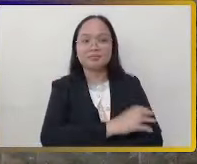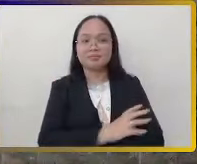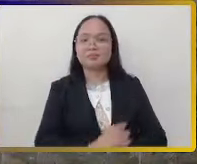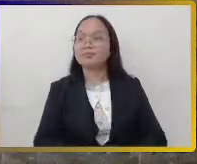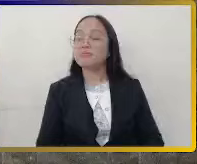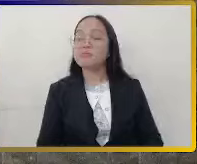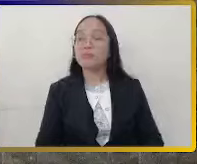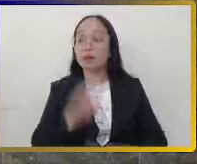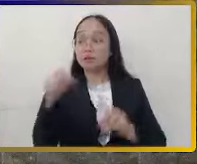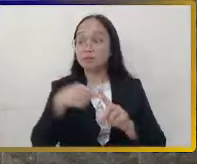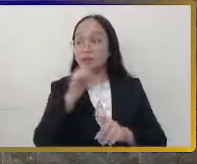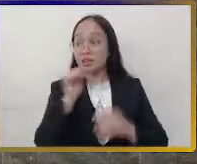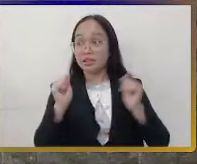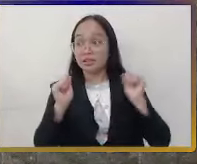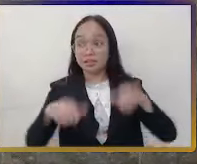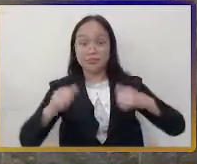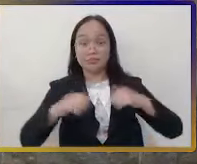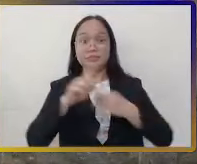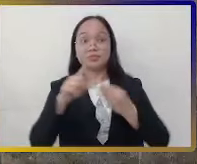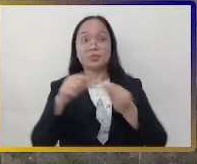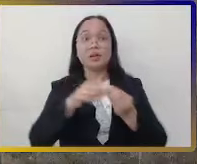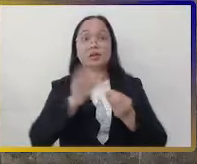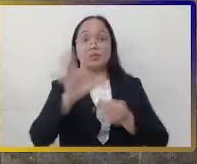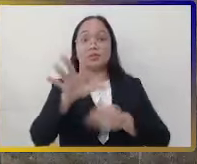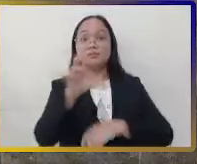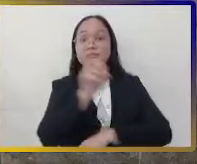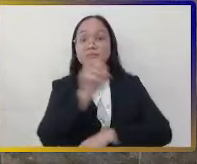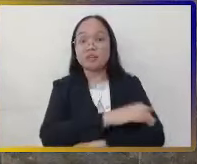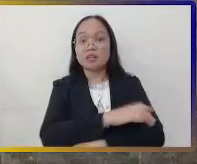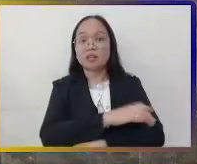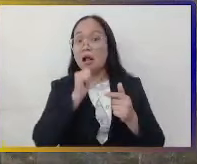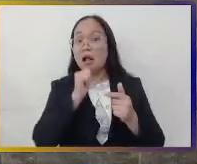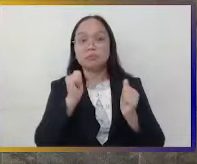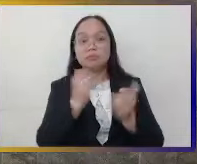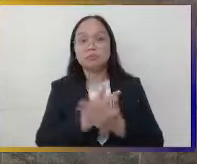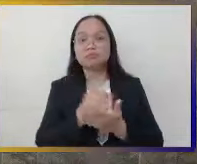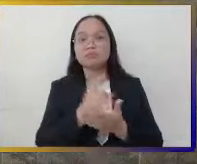Alright? Yung ka-fellowship mo, pag nag-disapprove, ay hindi na tamang yung ginagawa.